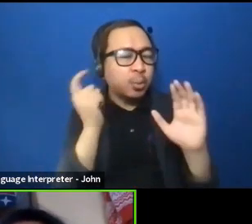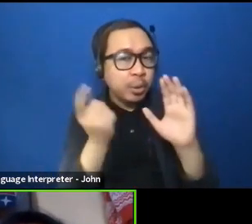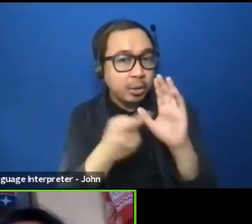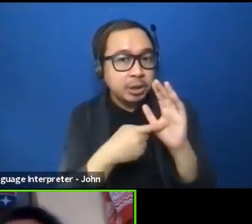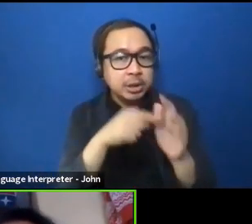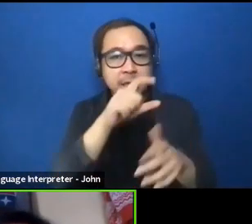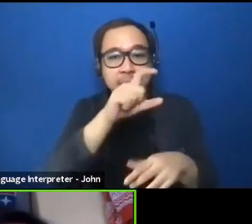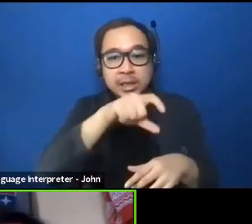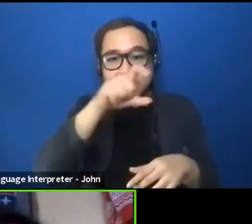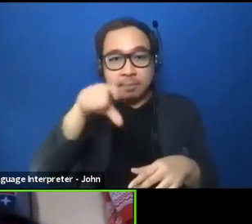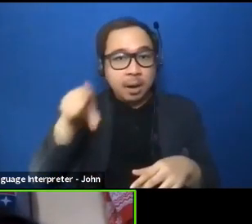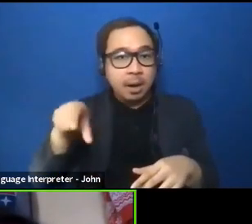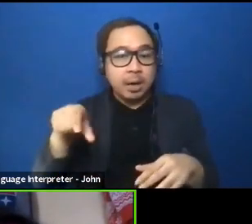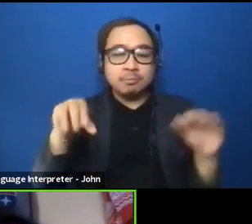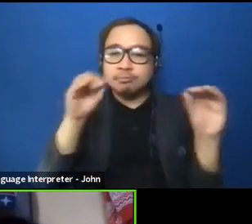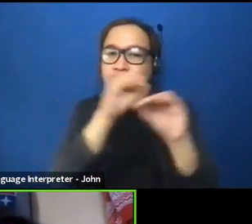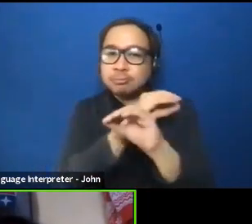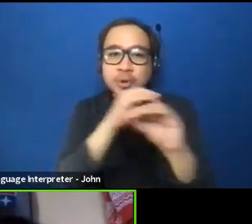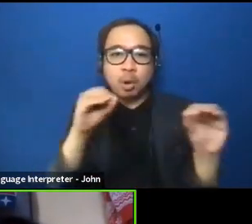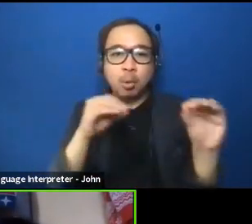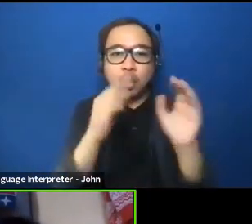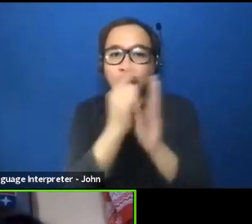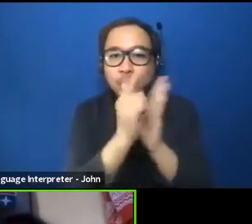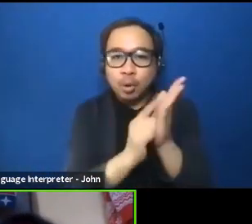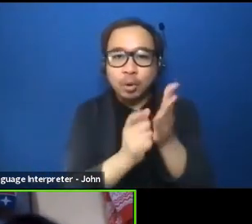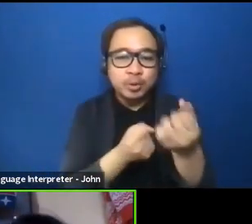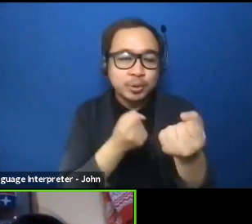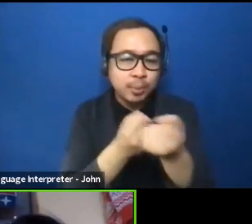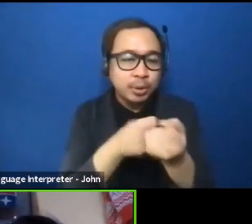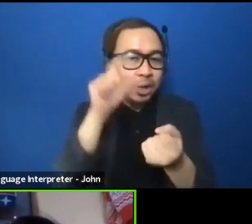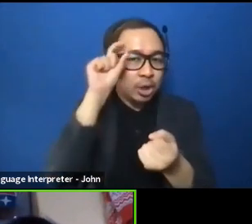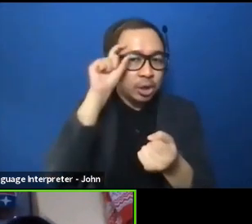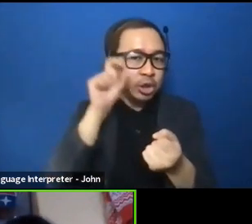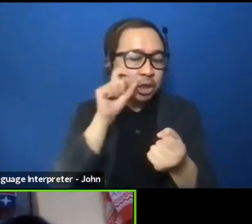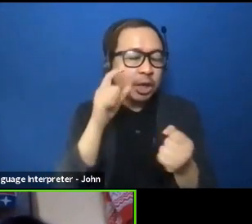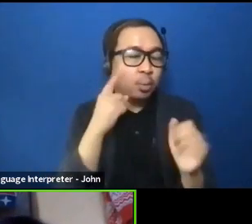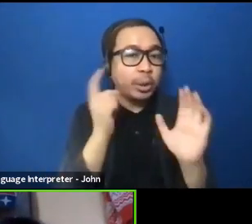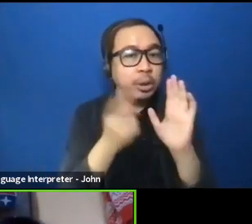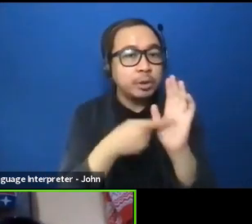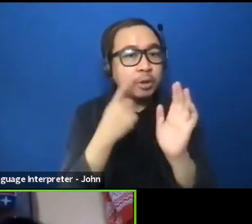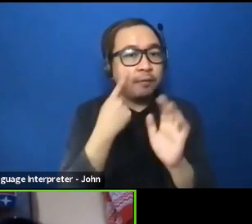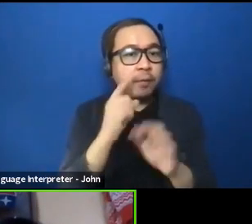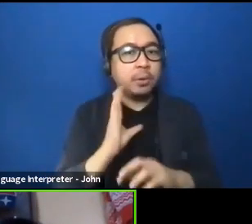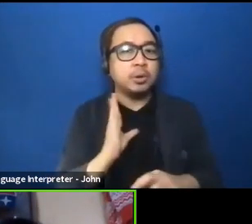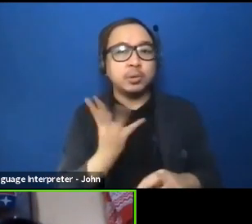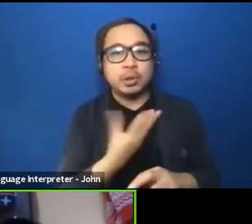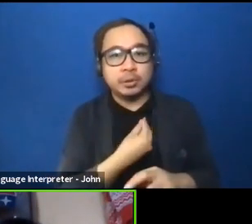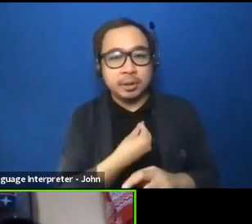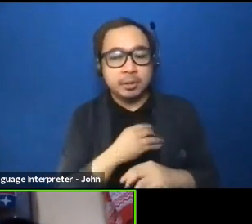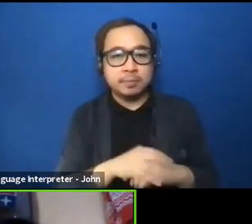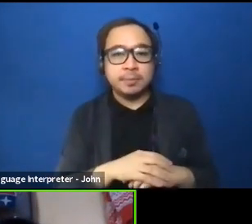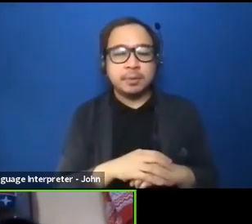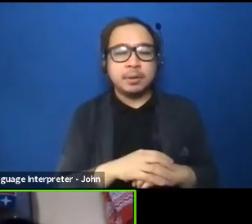have any law that supports gender recognition for transgender people, and whoever is getting